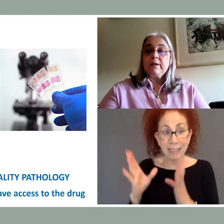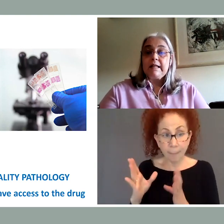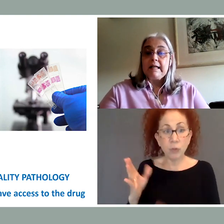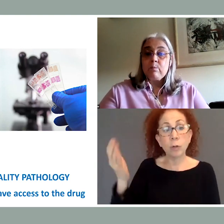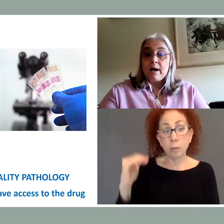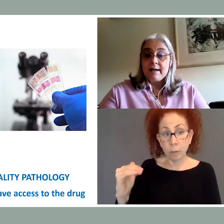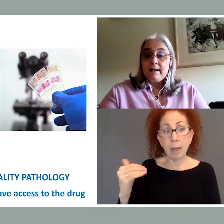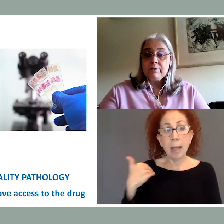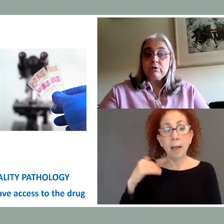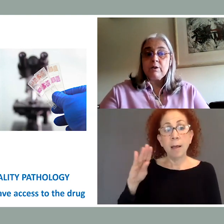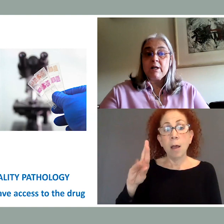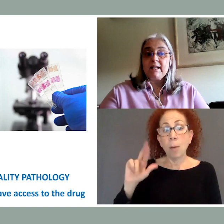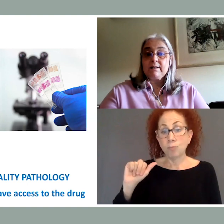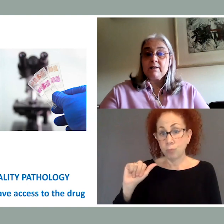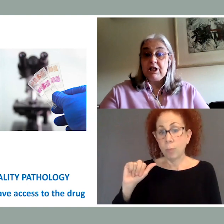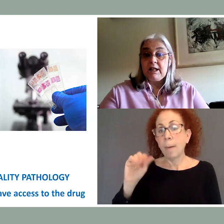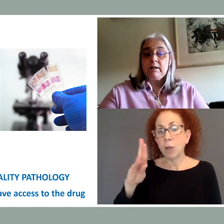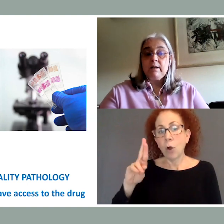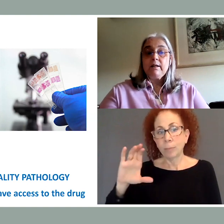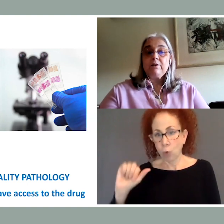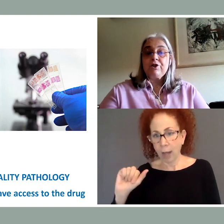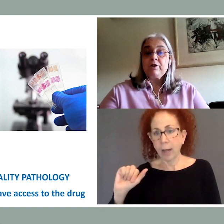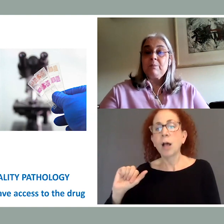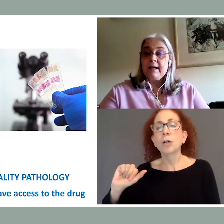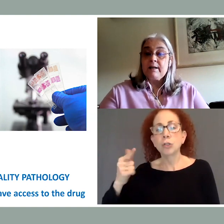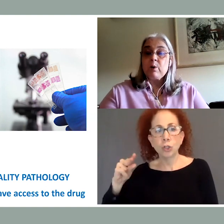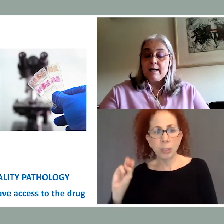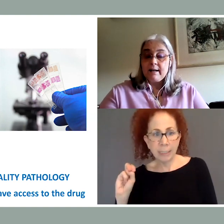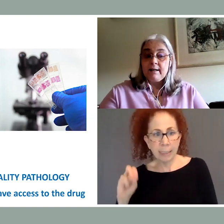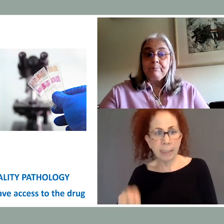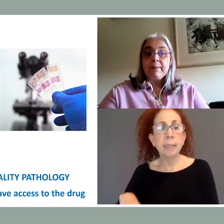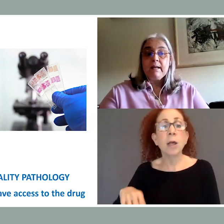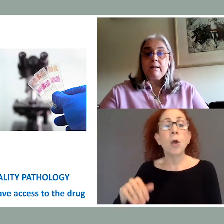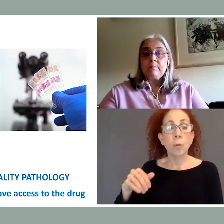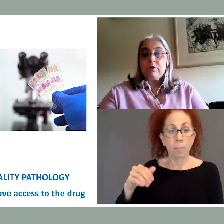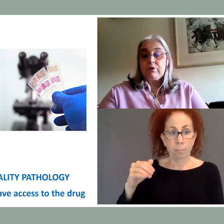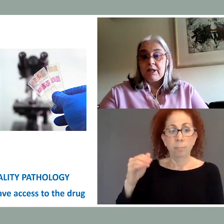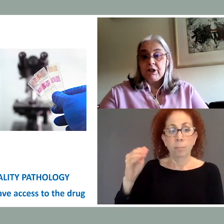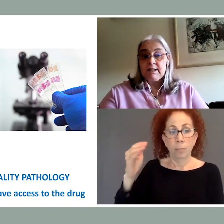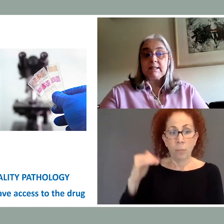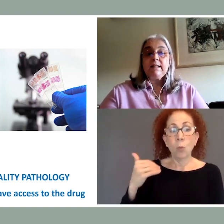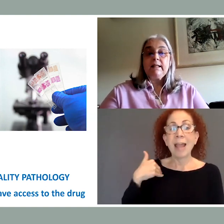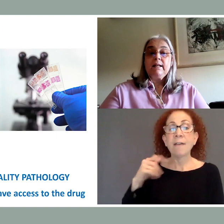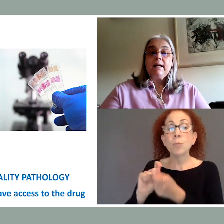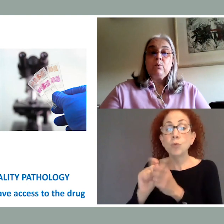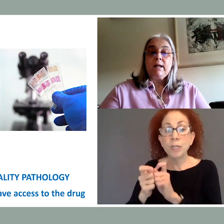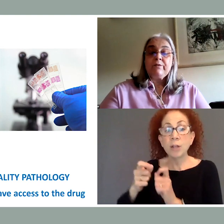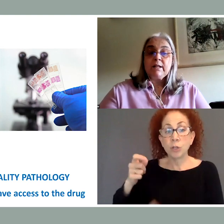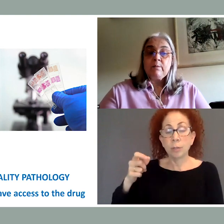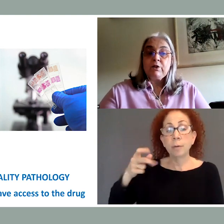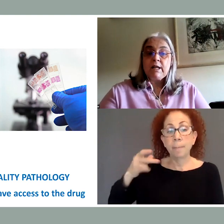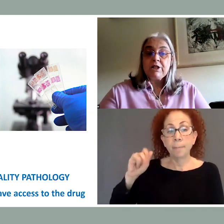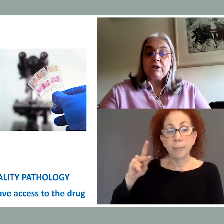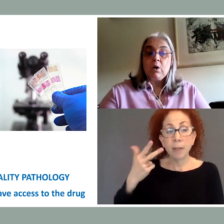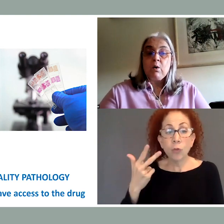have BRCA, so the breast cancer gene, germline BRCA mutations. We have